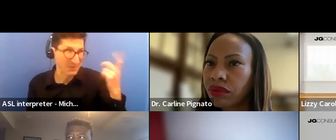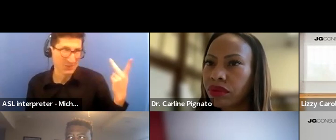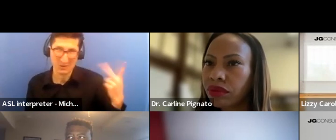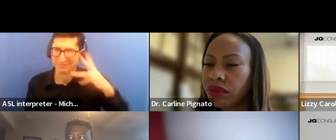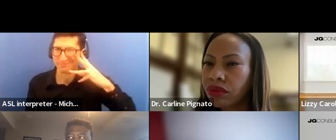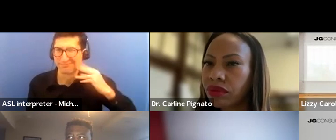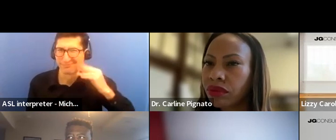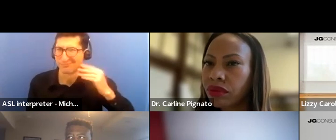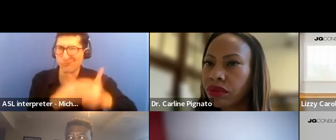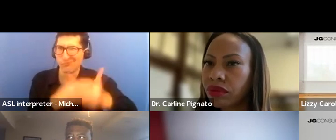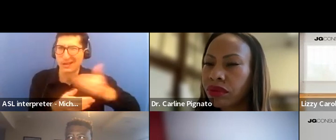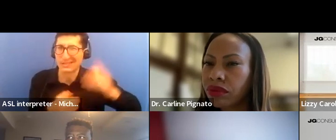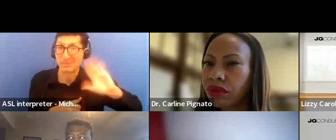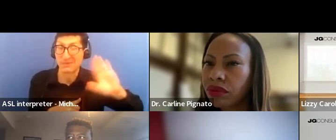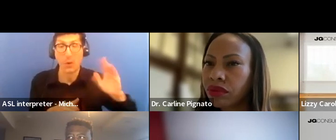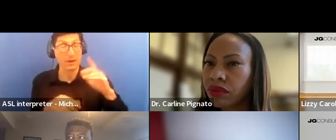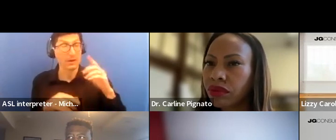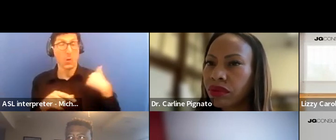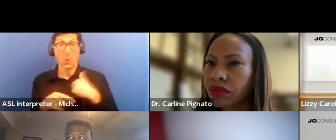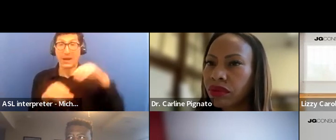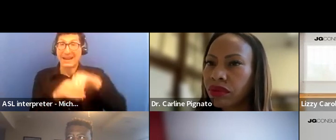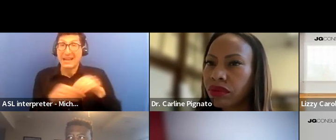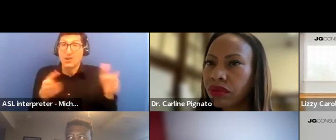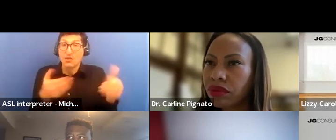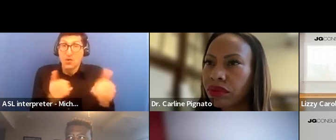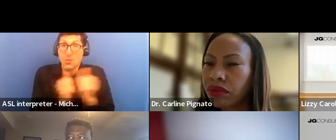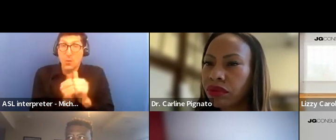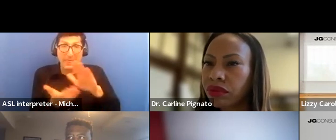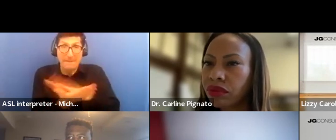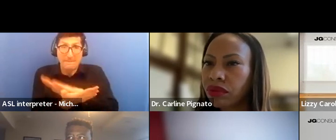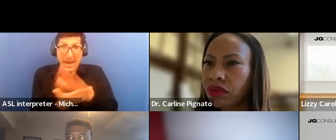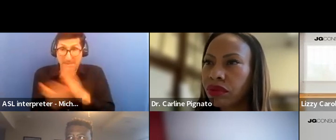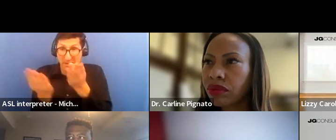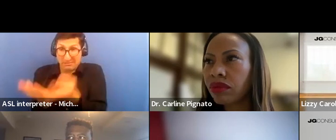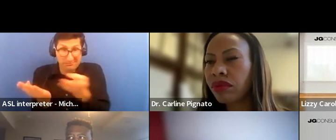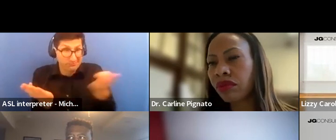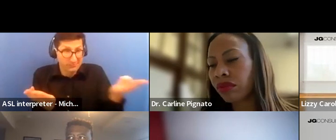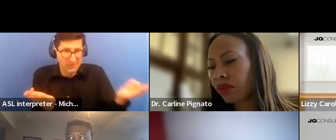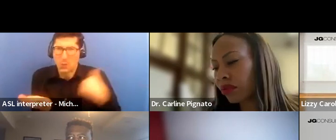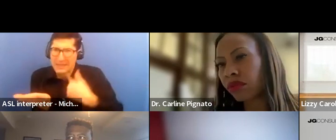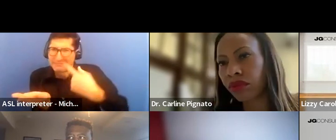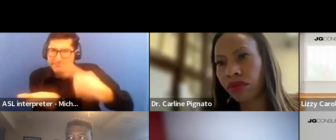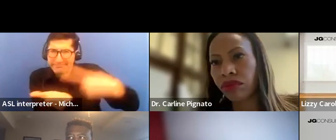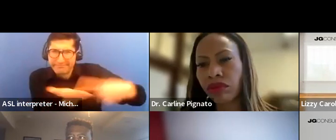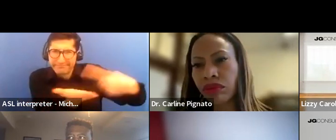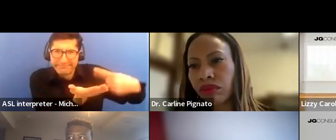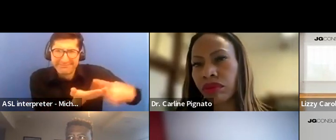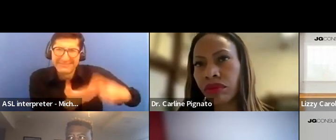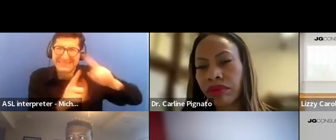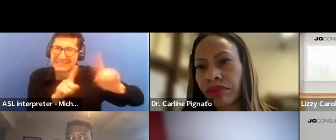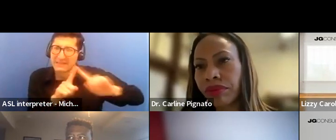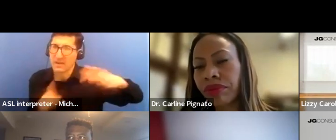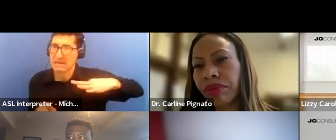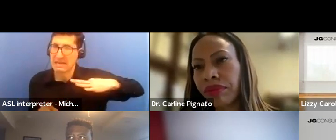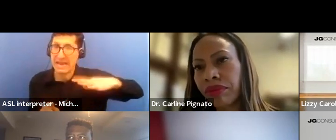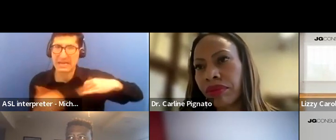that room and do that paper screening and really kind of talk through the candidates. And I do just find it